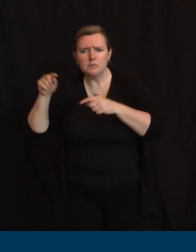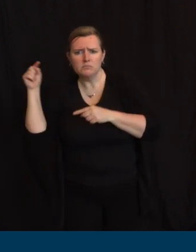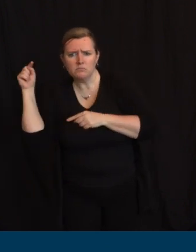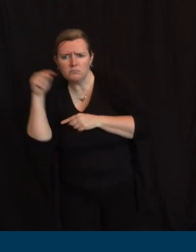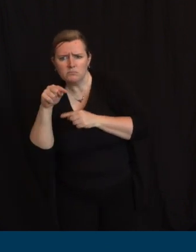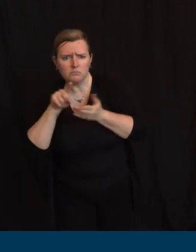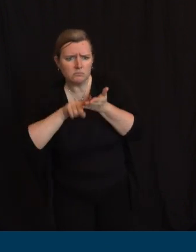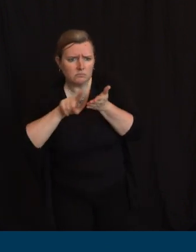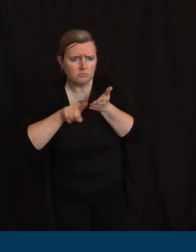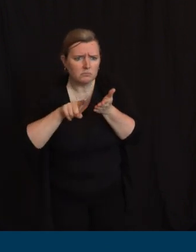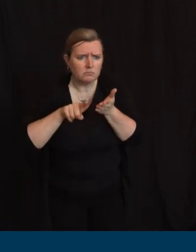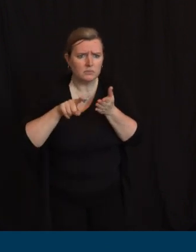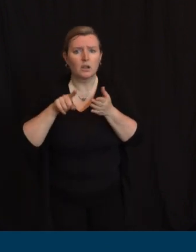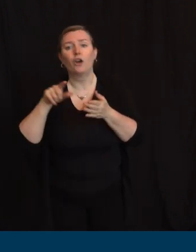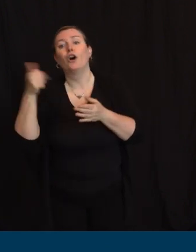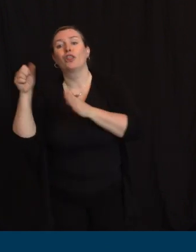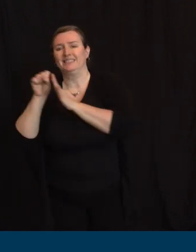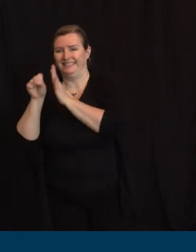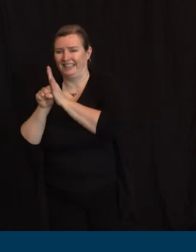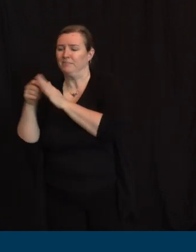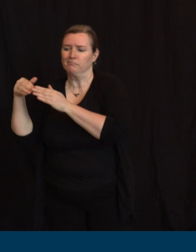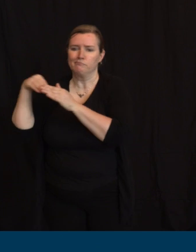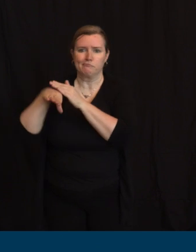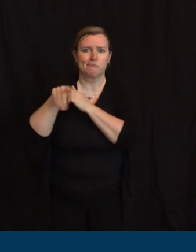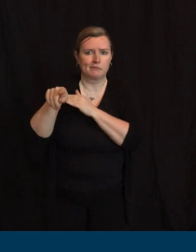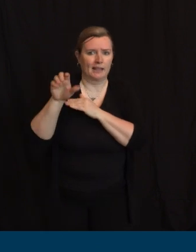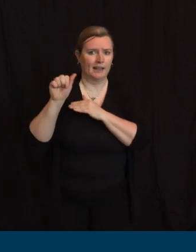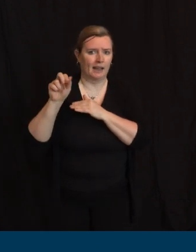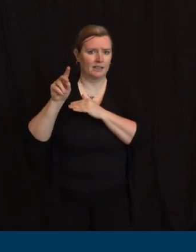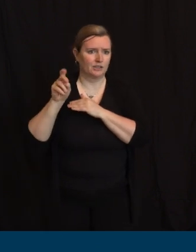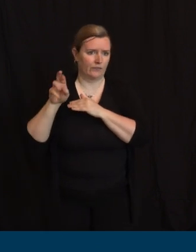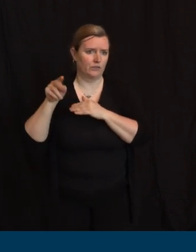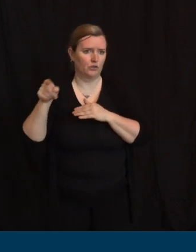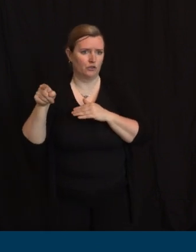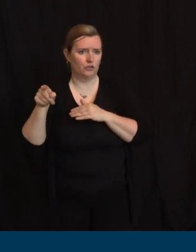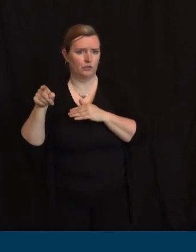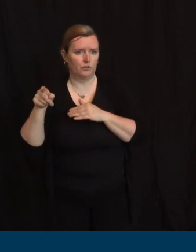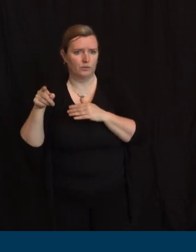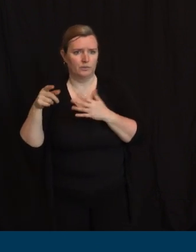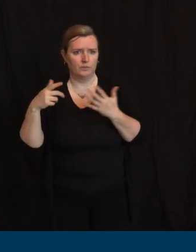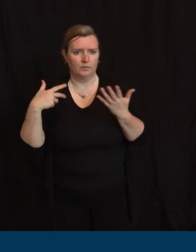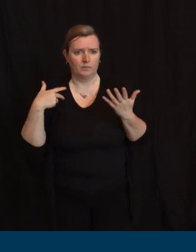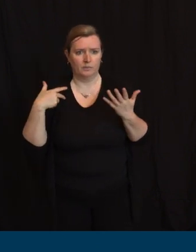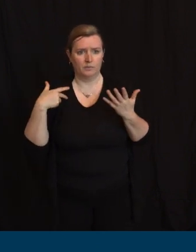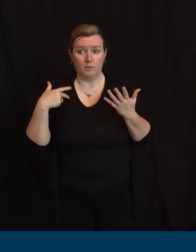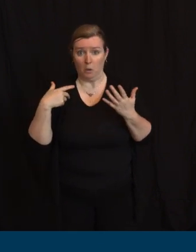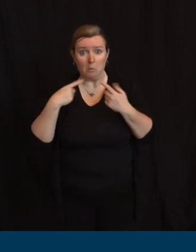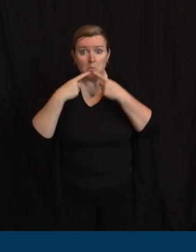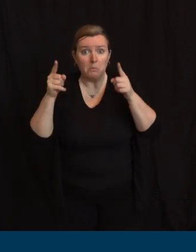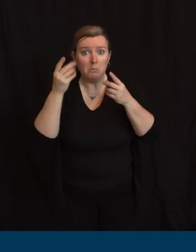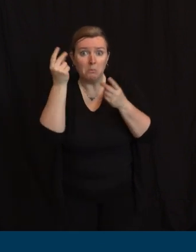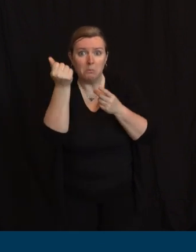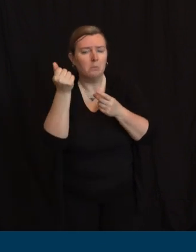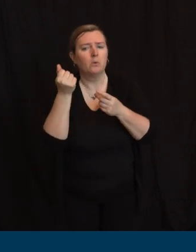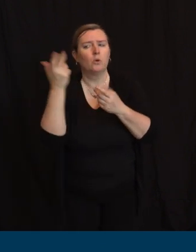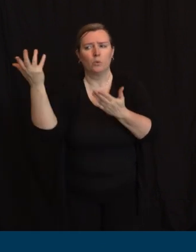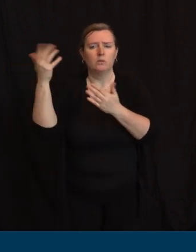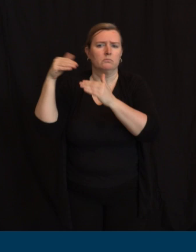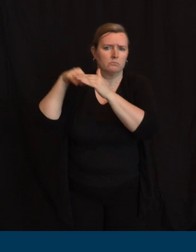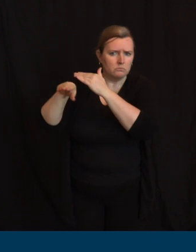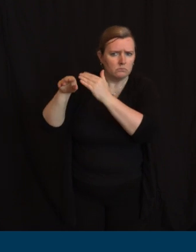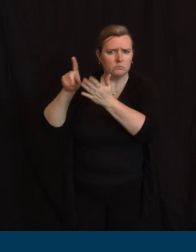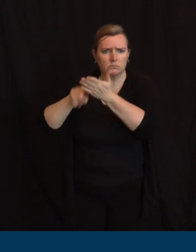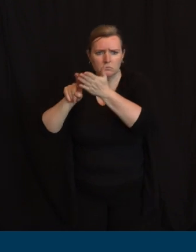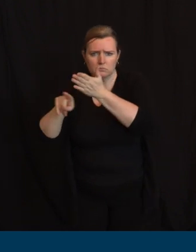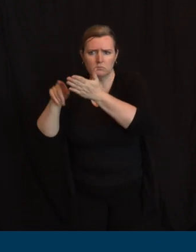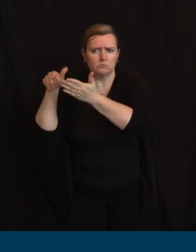they arrive at a facility. And I just got notified that they have arrived at the facility. They will be doing